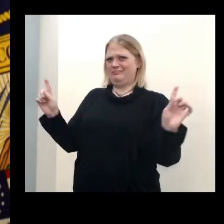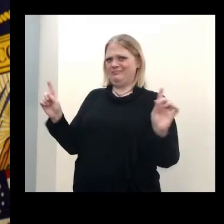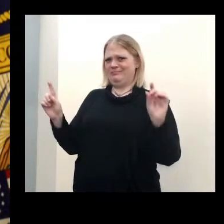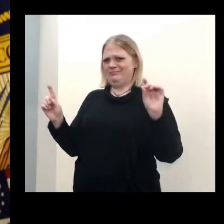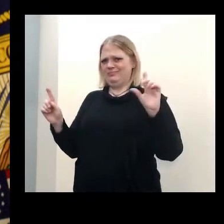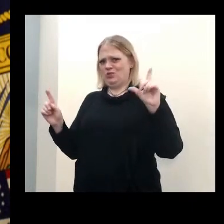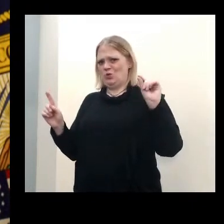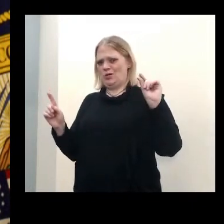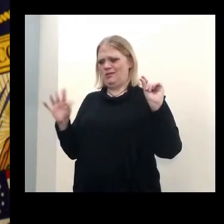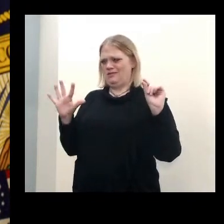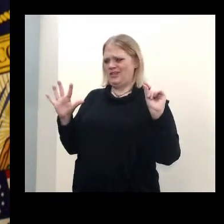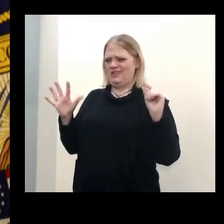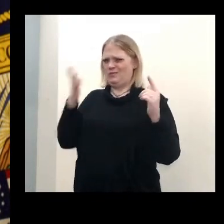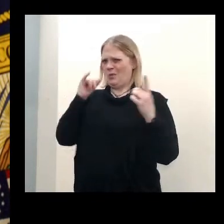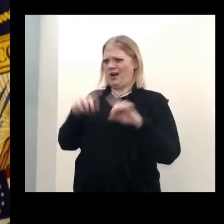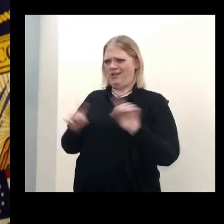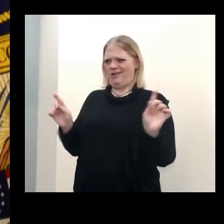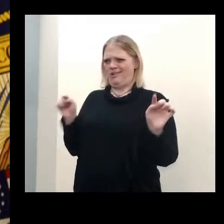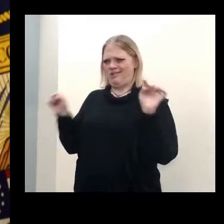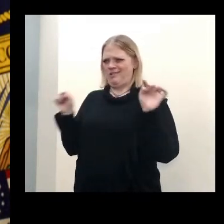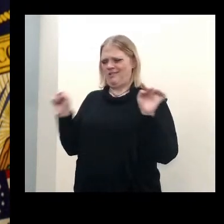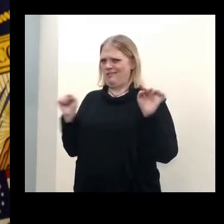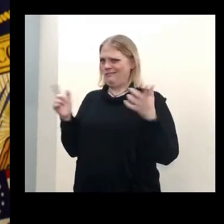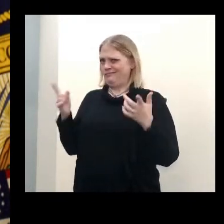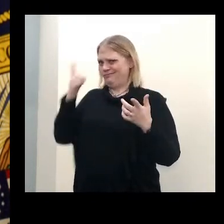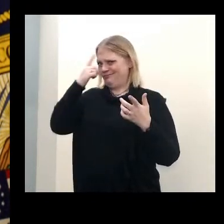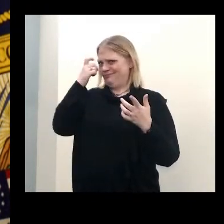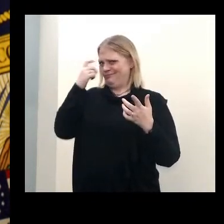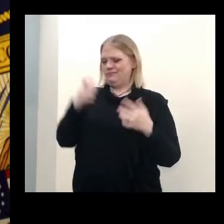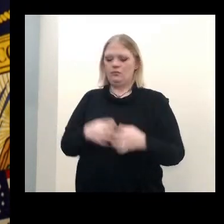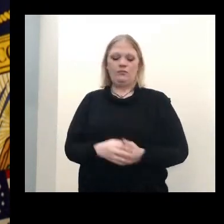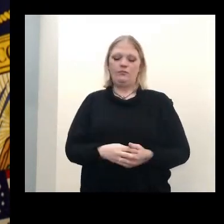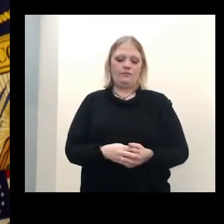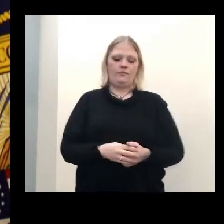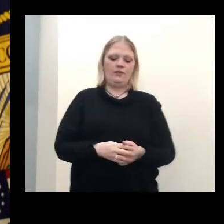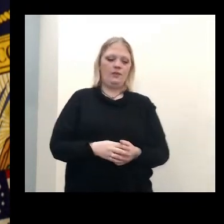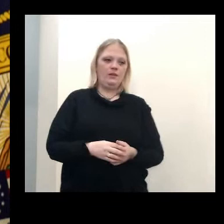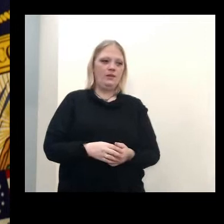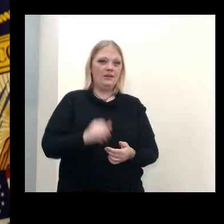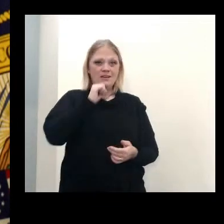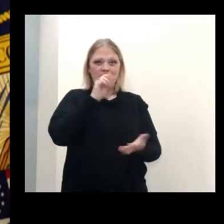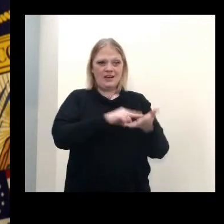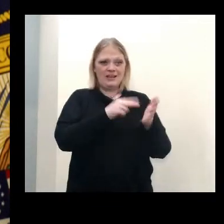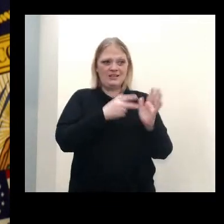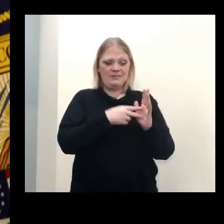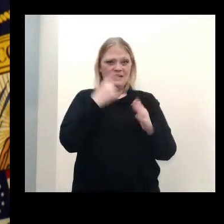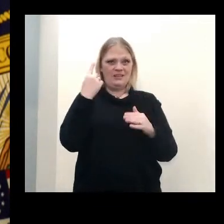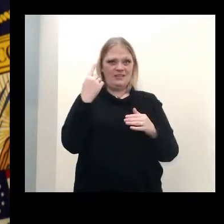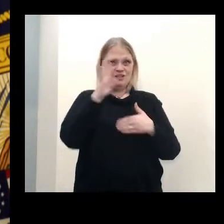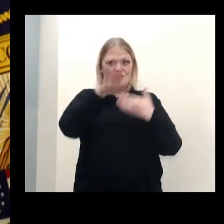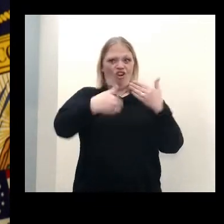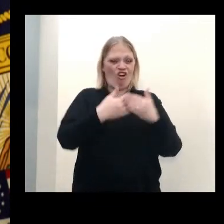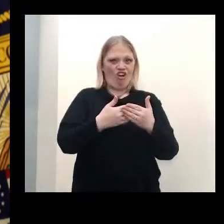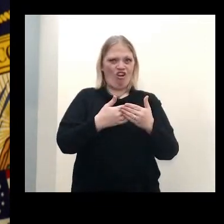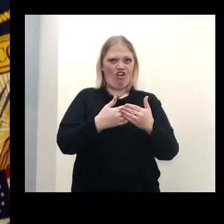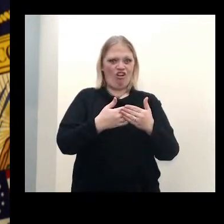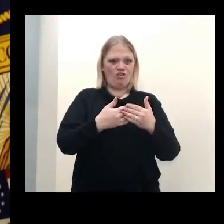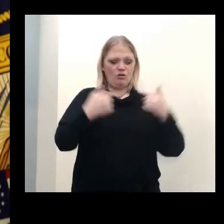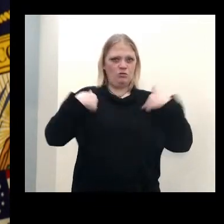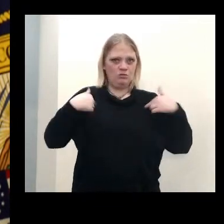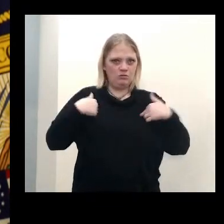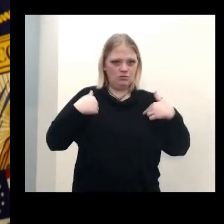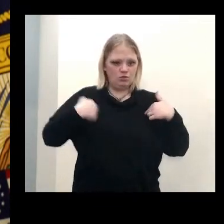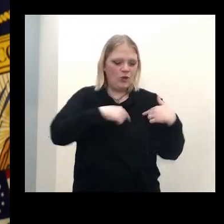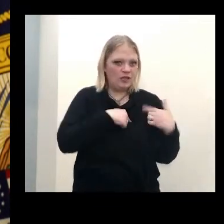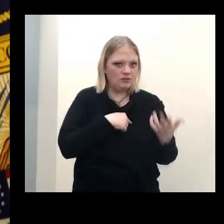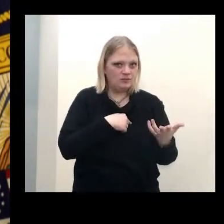is that so different? Where's the discrepancy? Well, they're not necessarily giving it all to the county health departments. They're giving it to, like